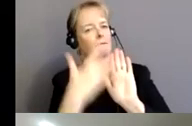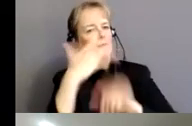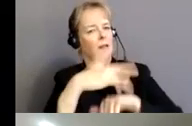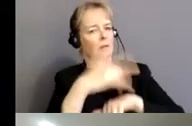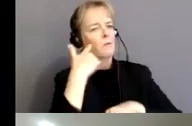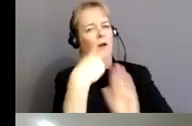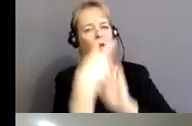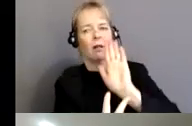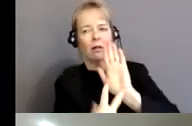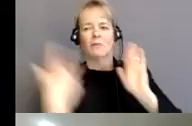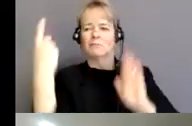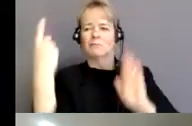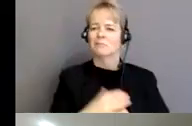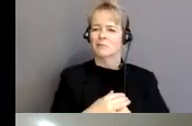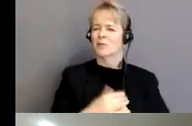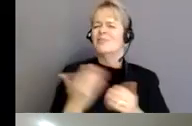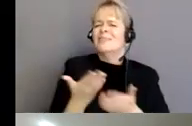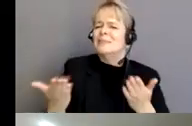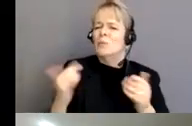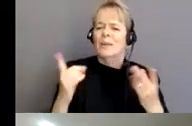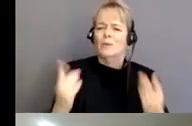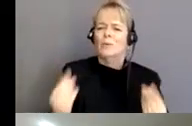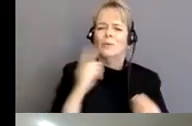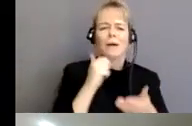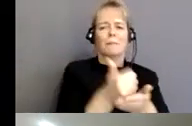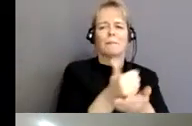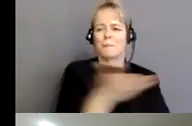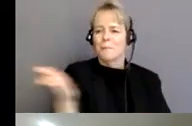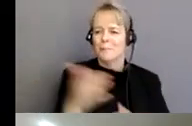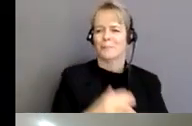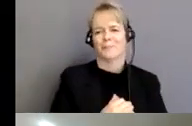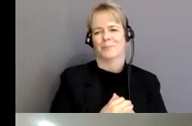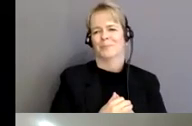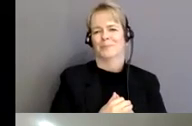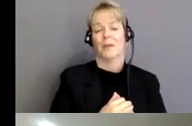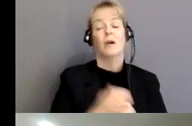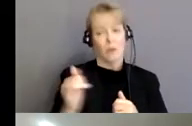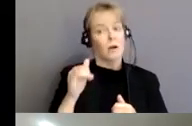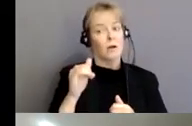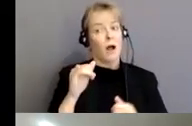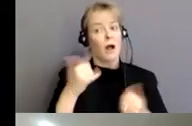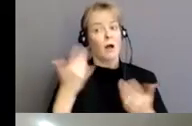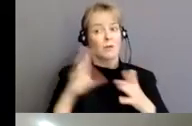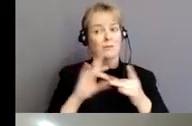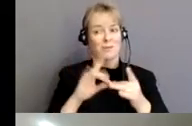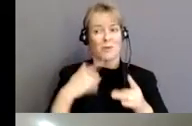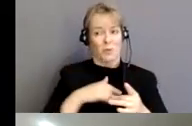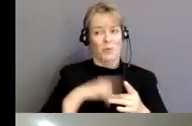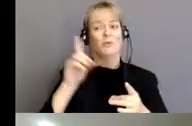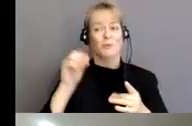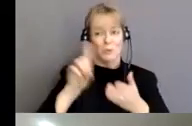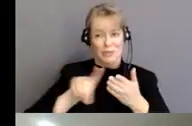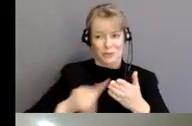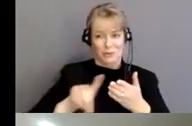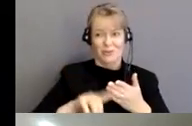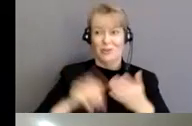that there are things that we can do to help you. I mentioned that we do research. So our next